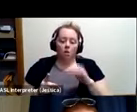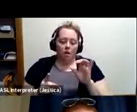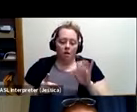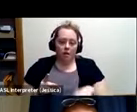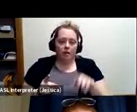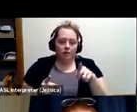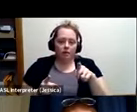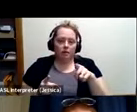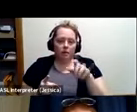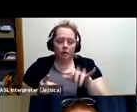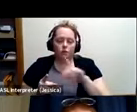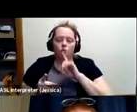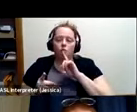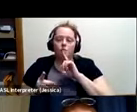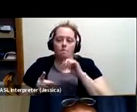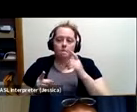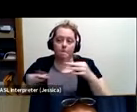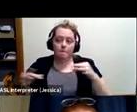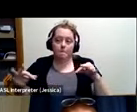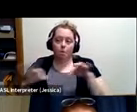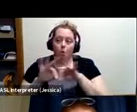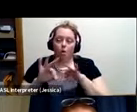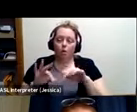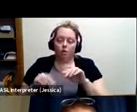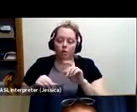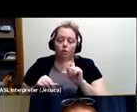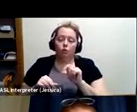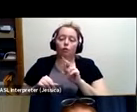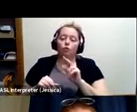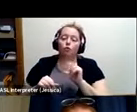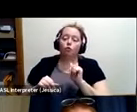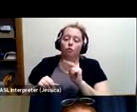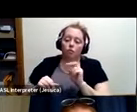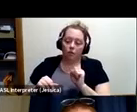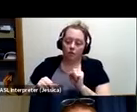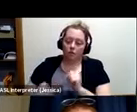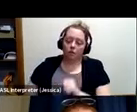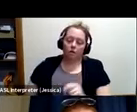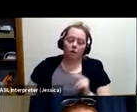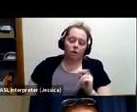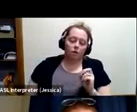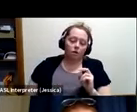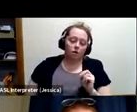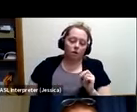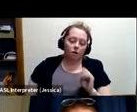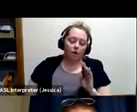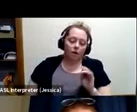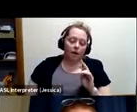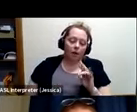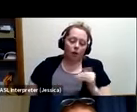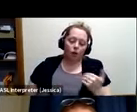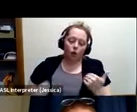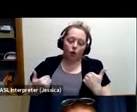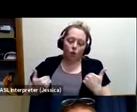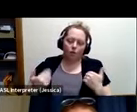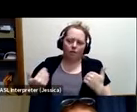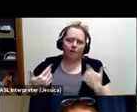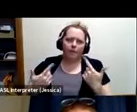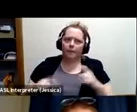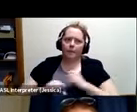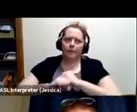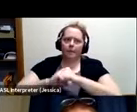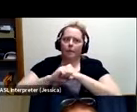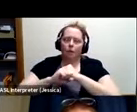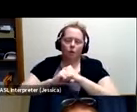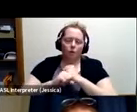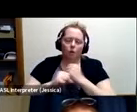of trans people, especially trans youth and non-binary youth, have huge barriers to change their name. Especially,